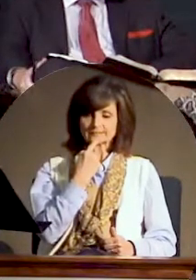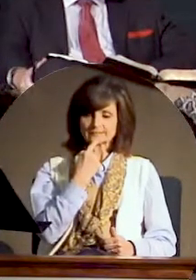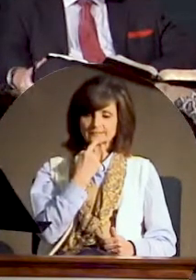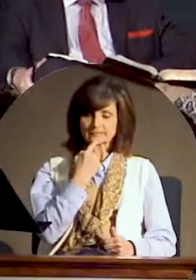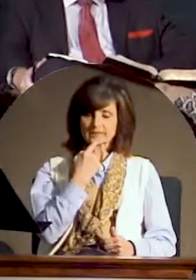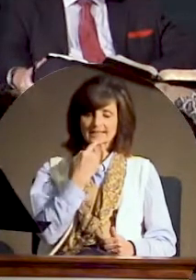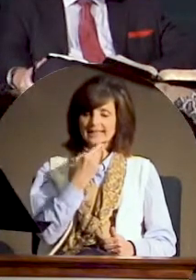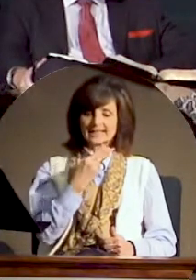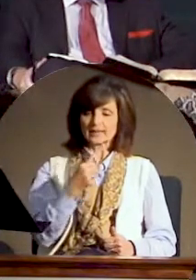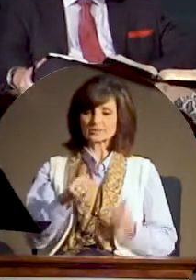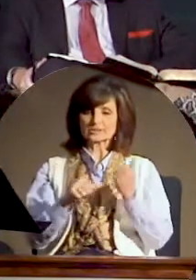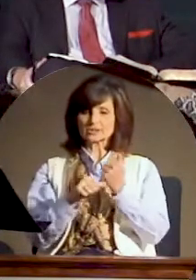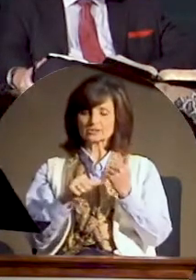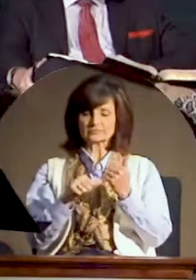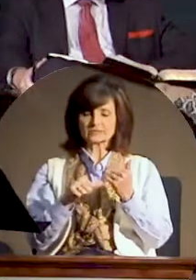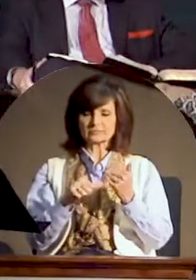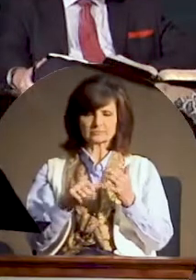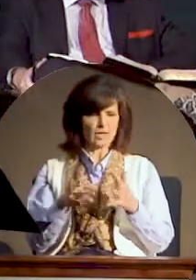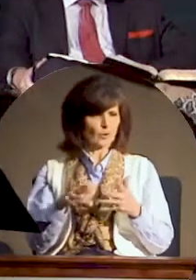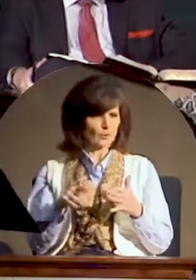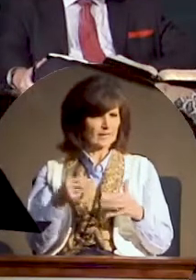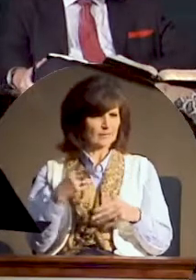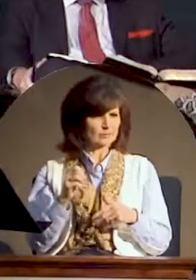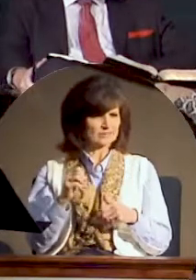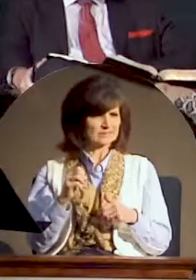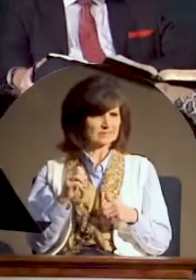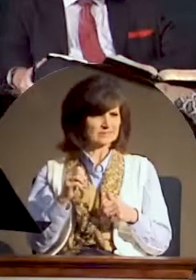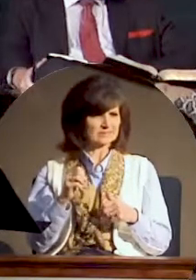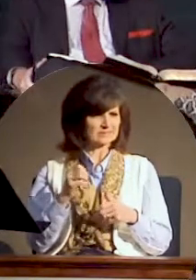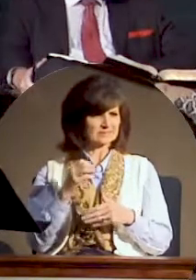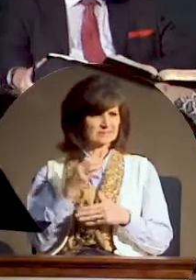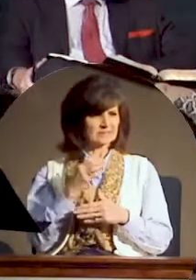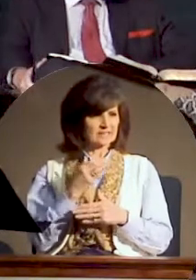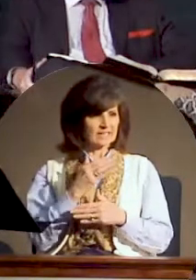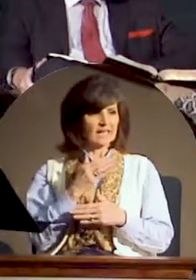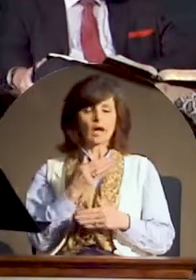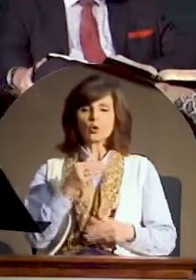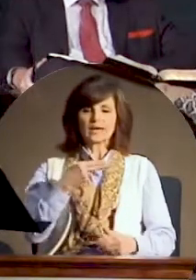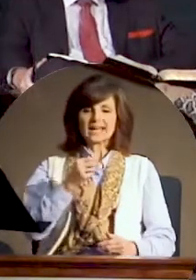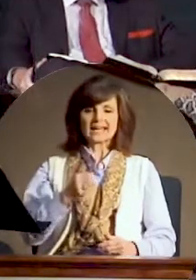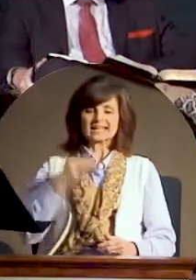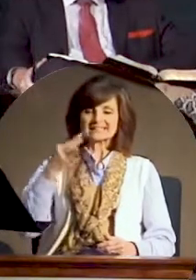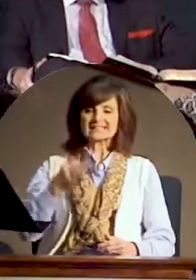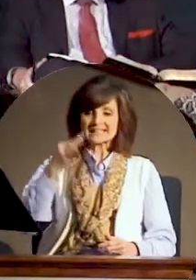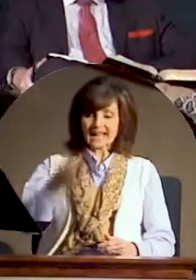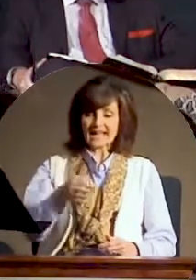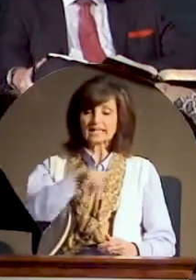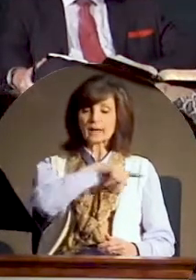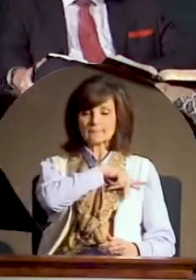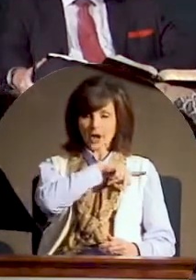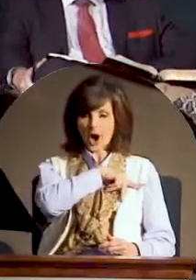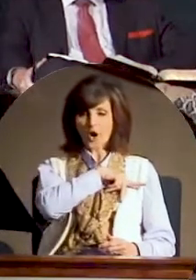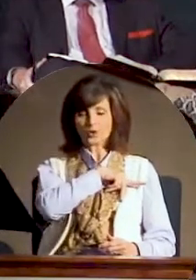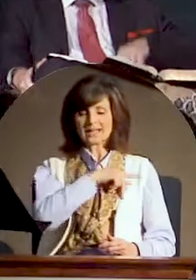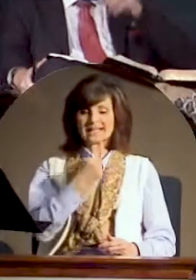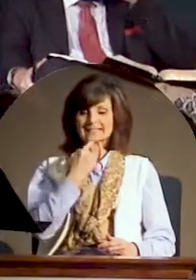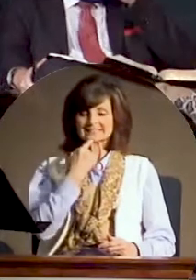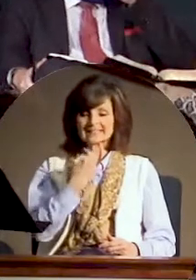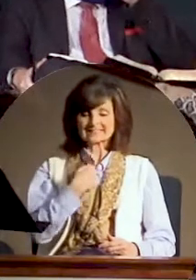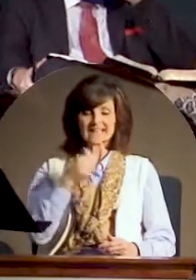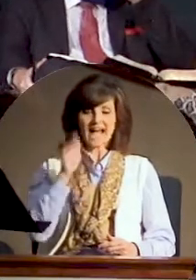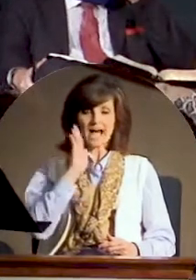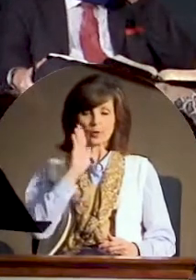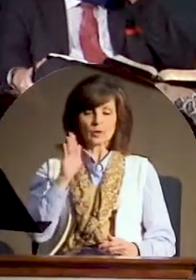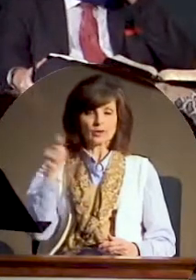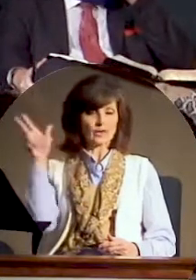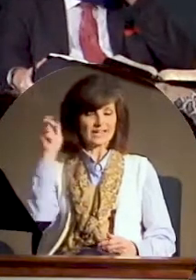under conviction to the point that he was even trembling, but he put it off. He delayed. Paul, I'll hear you again about this,